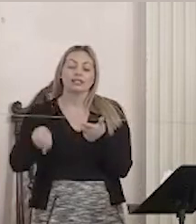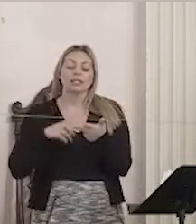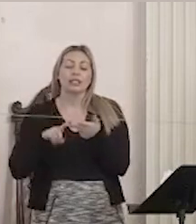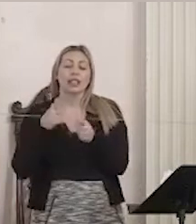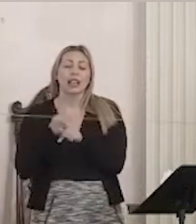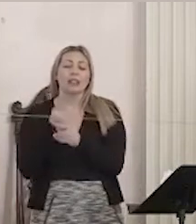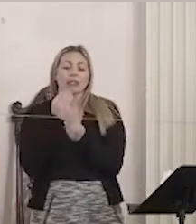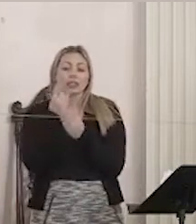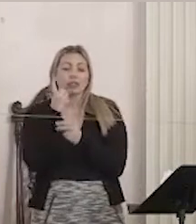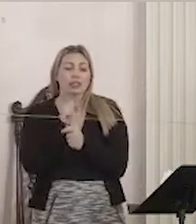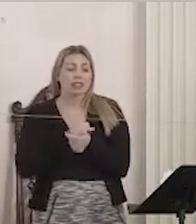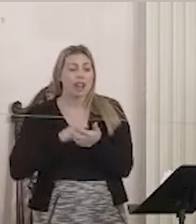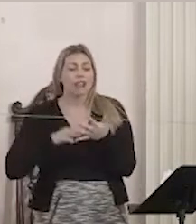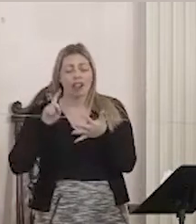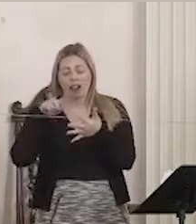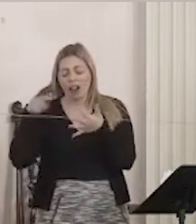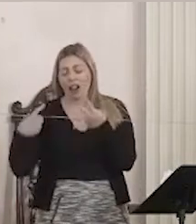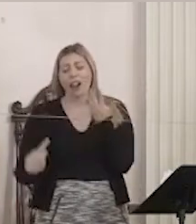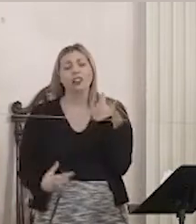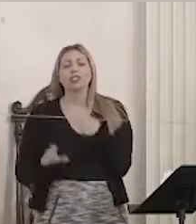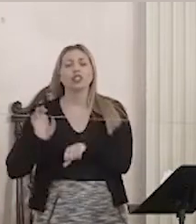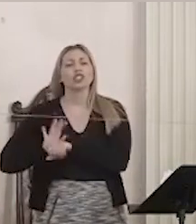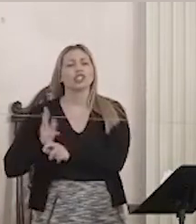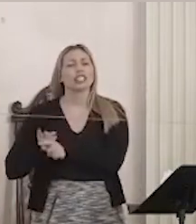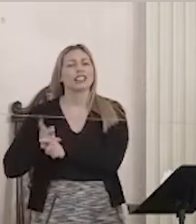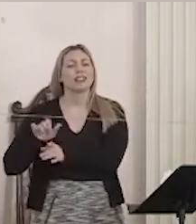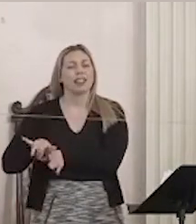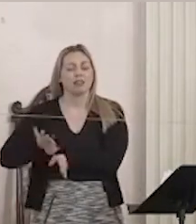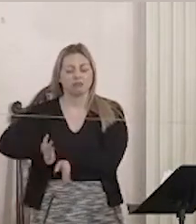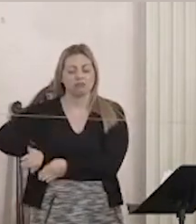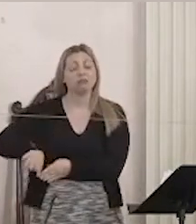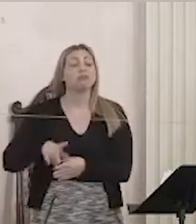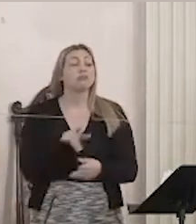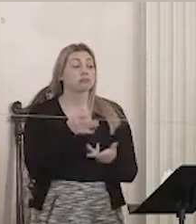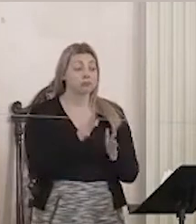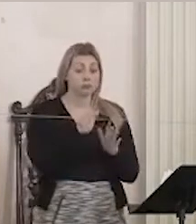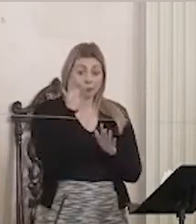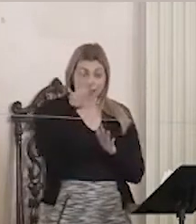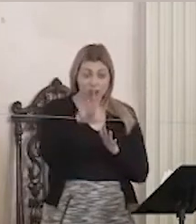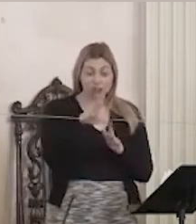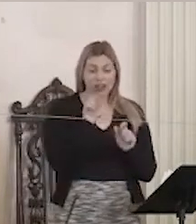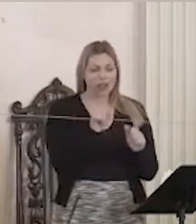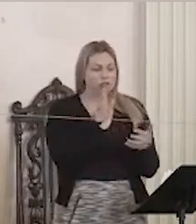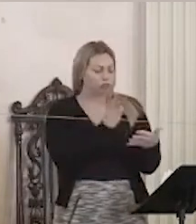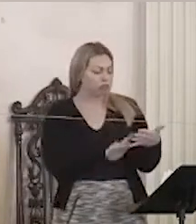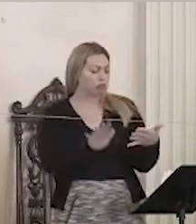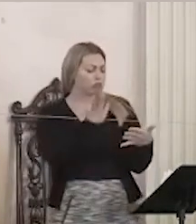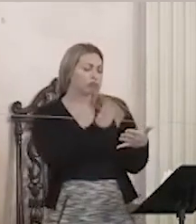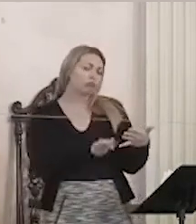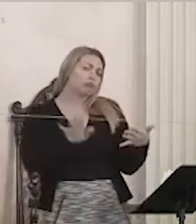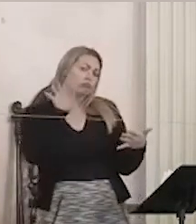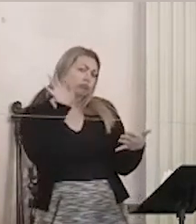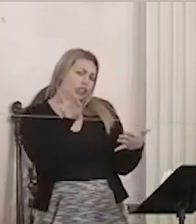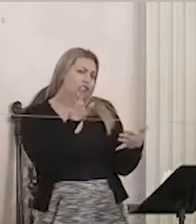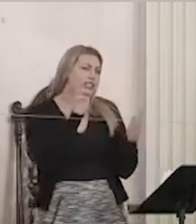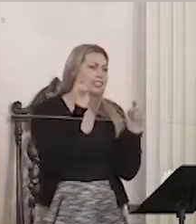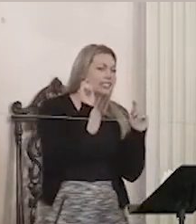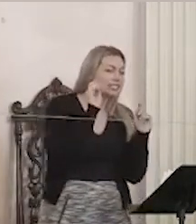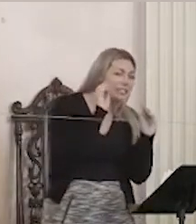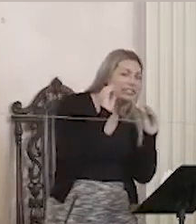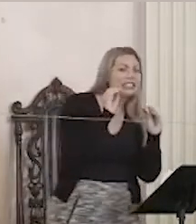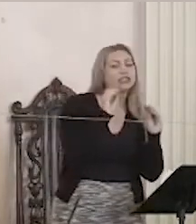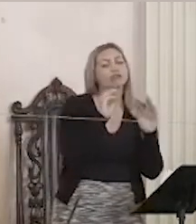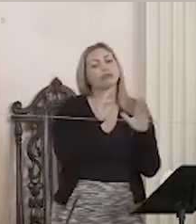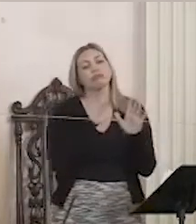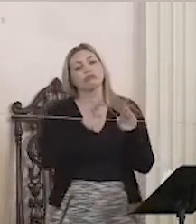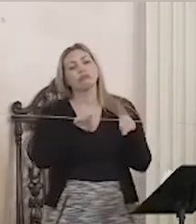staff. The church would take care of all that stuff, enabling the minister to study, preach, teach, offer